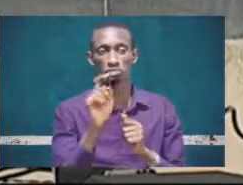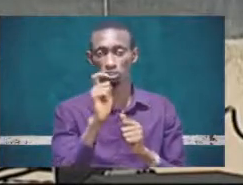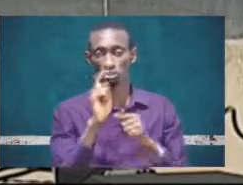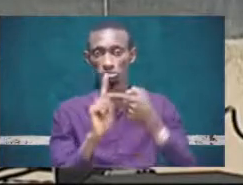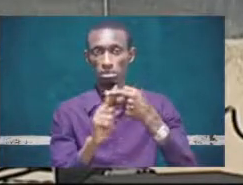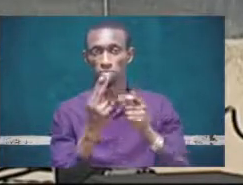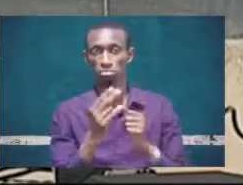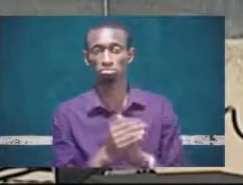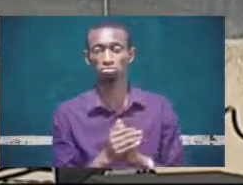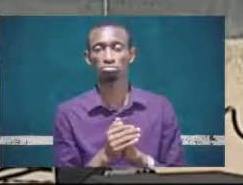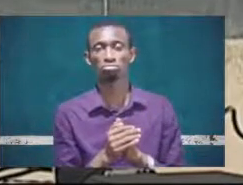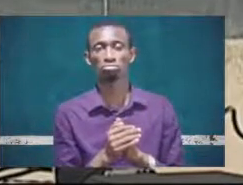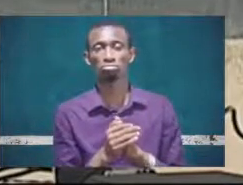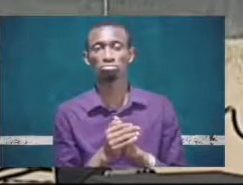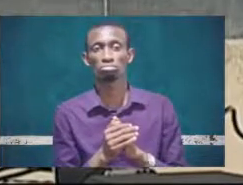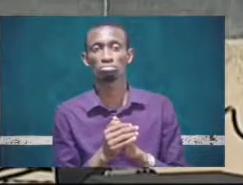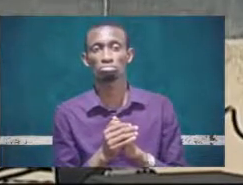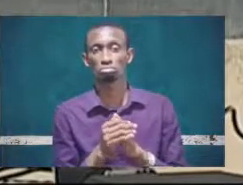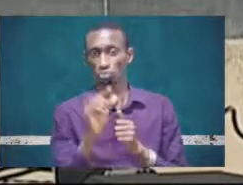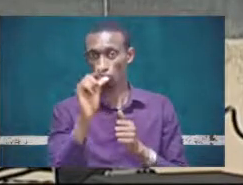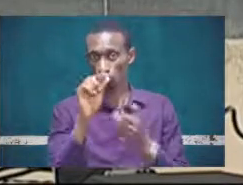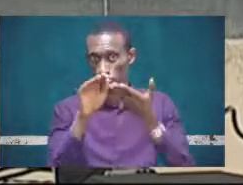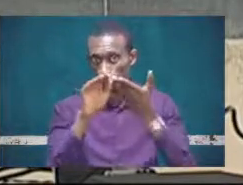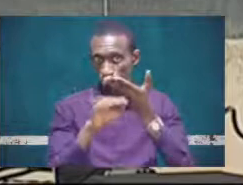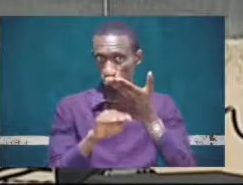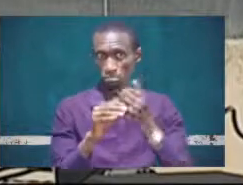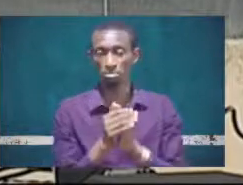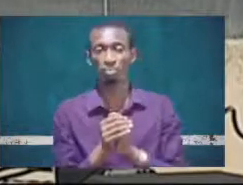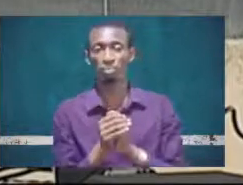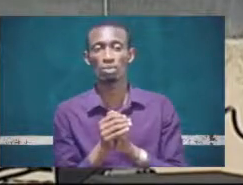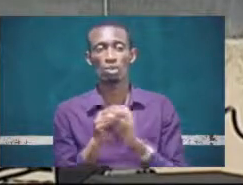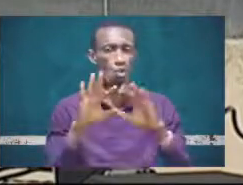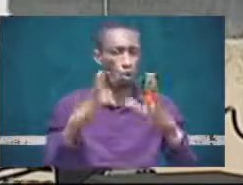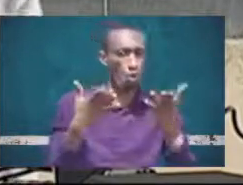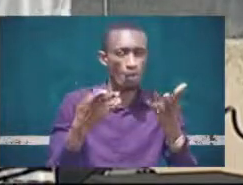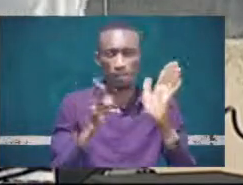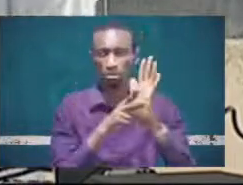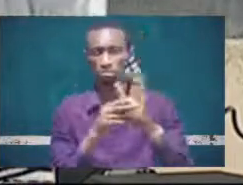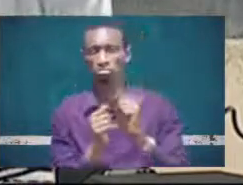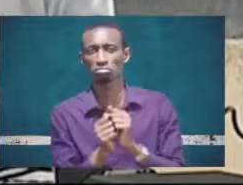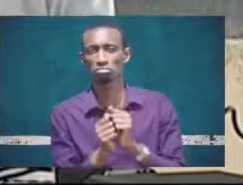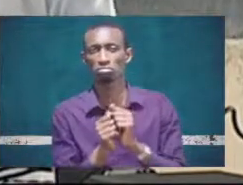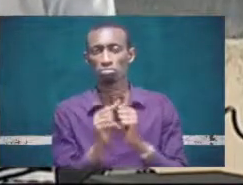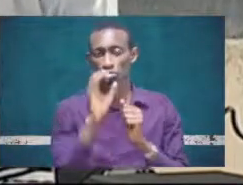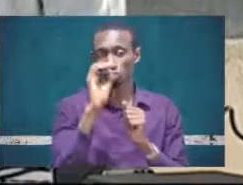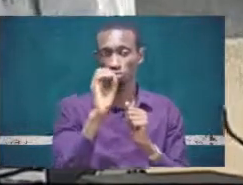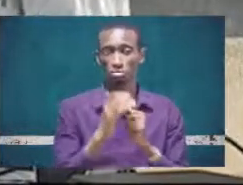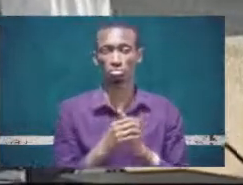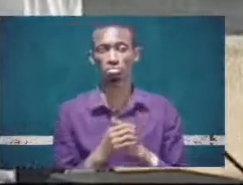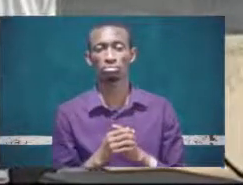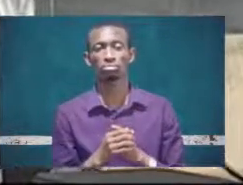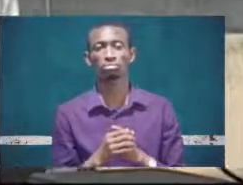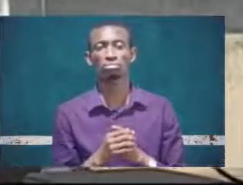less than or equal to 0, When it is less than or equal to 0,